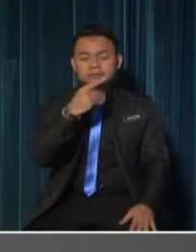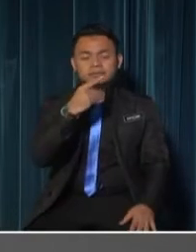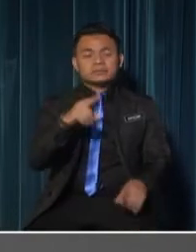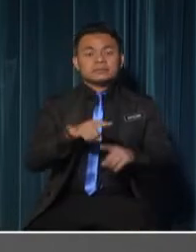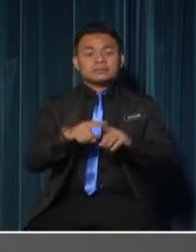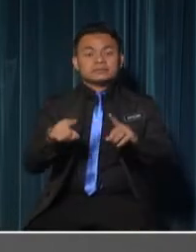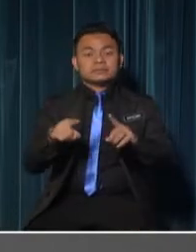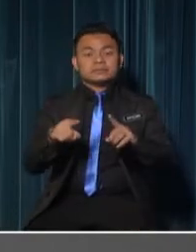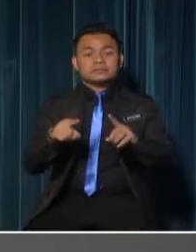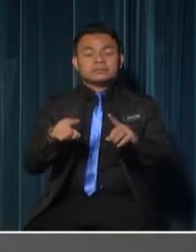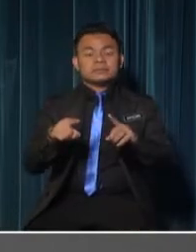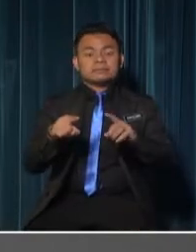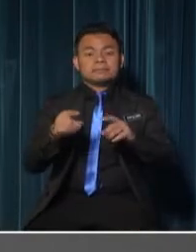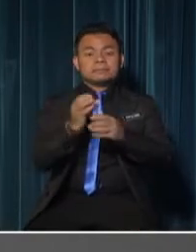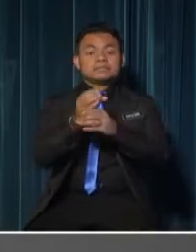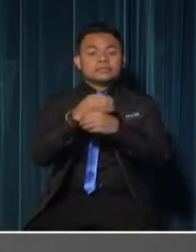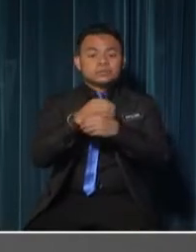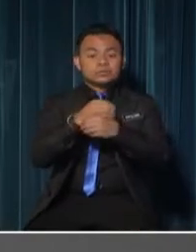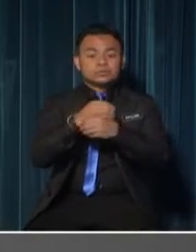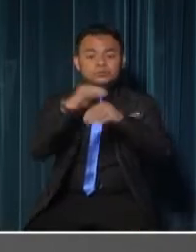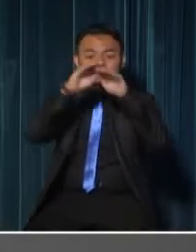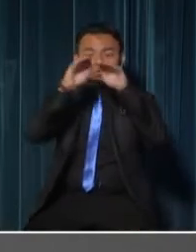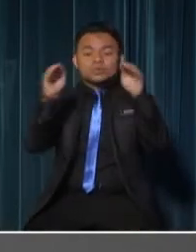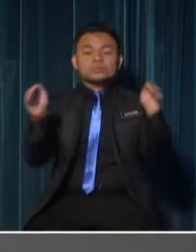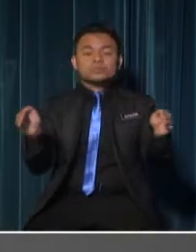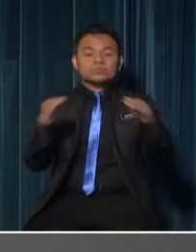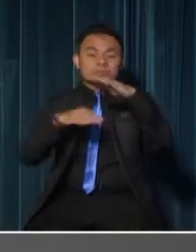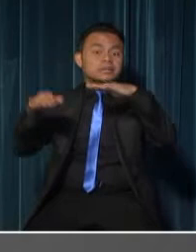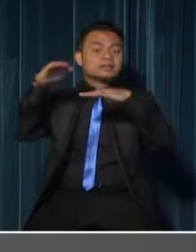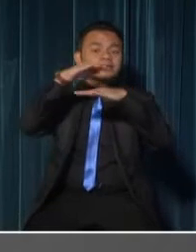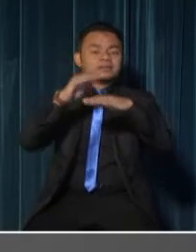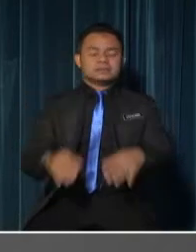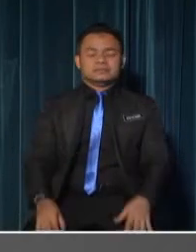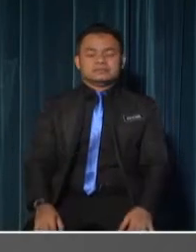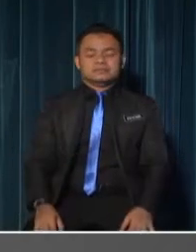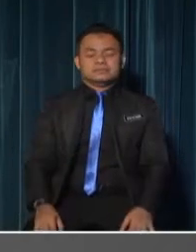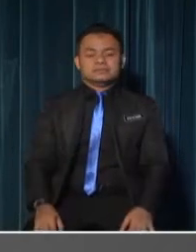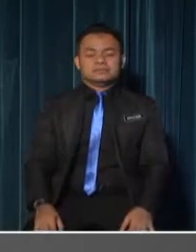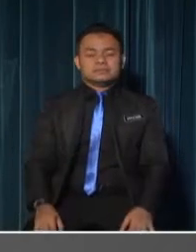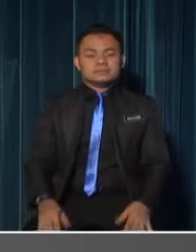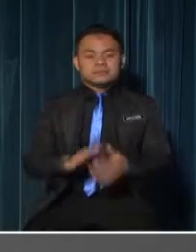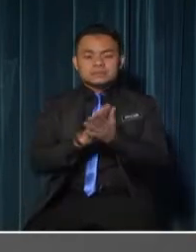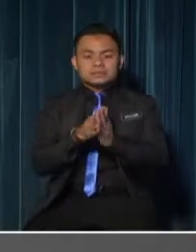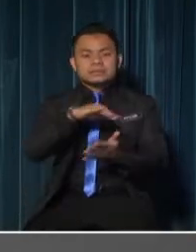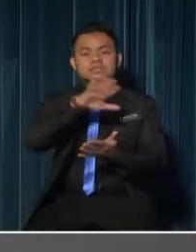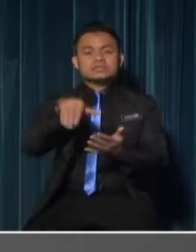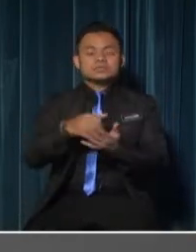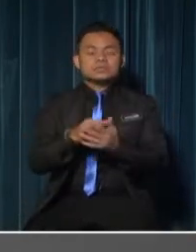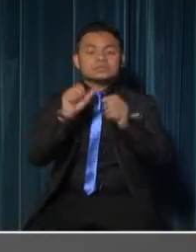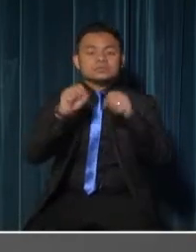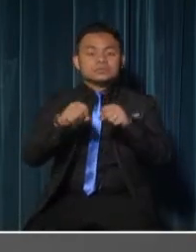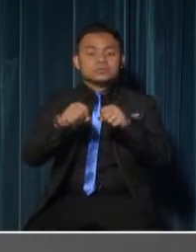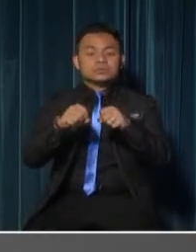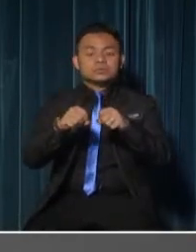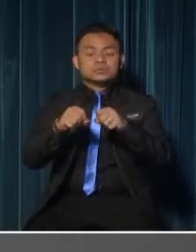a dome above them. So, they would have to lie back or put their head up.